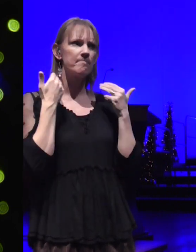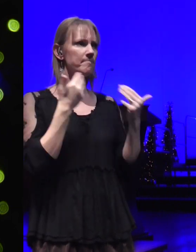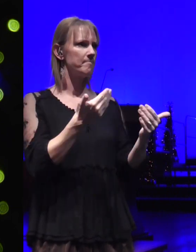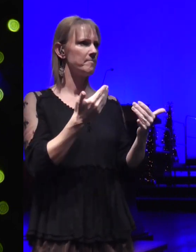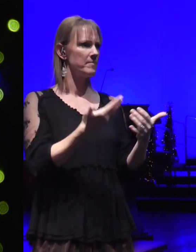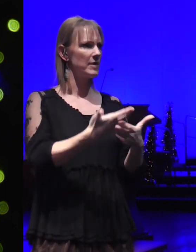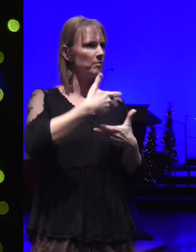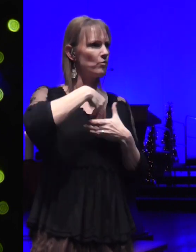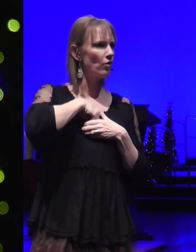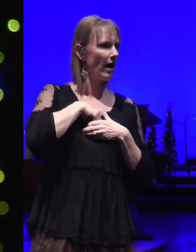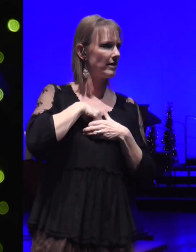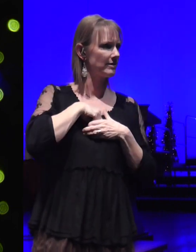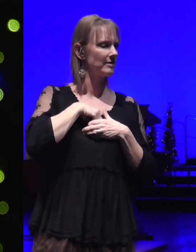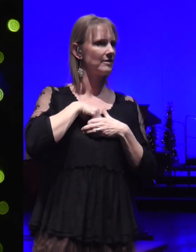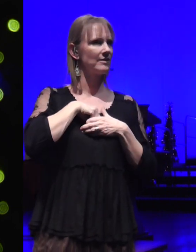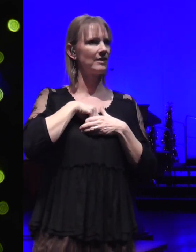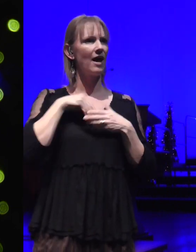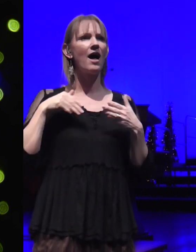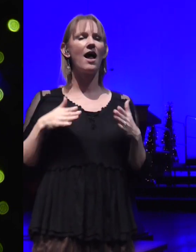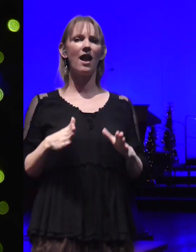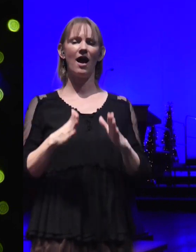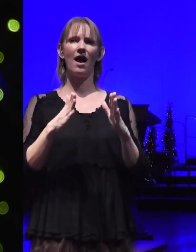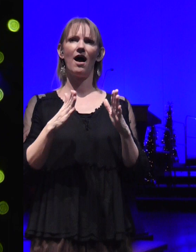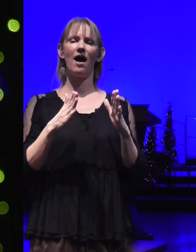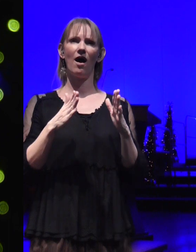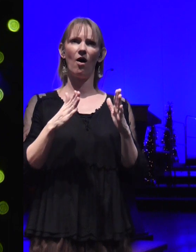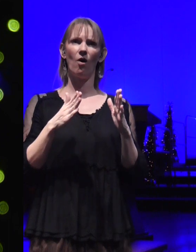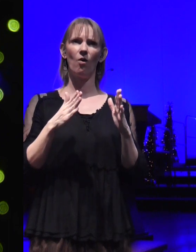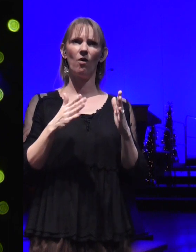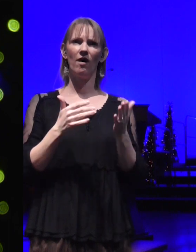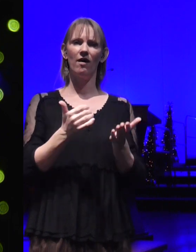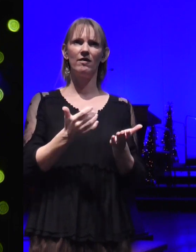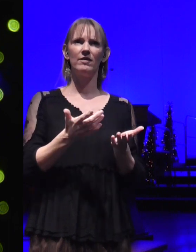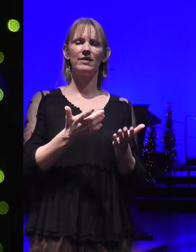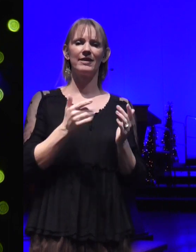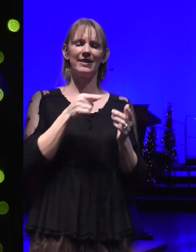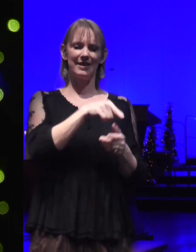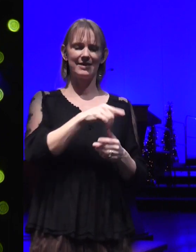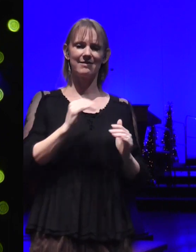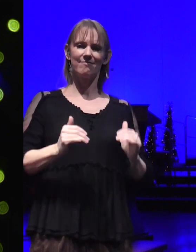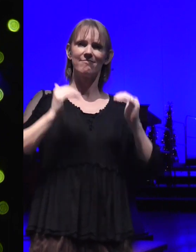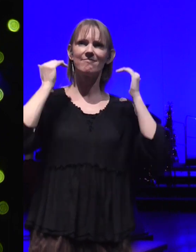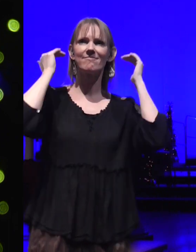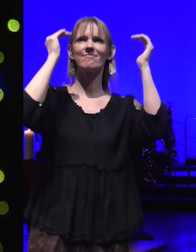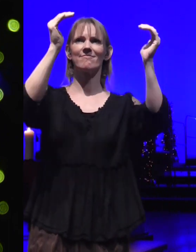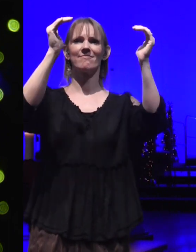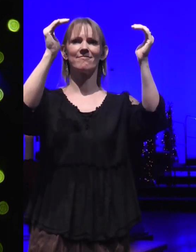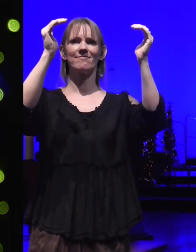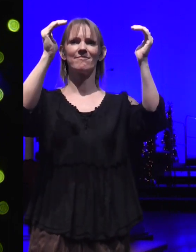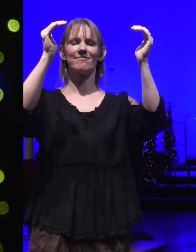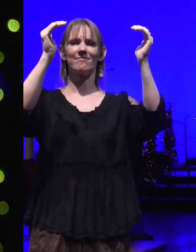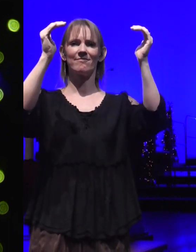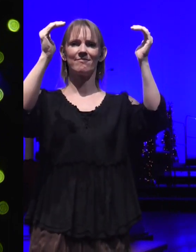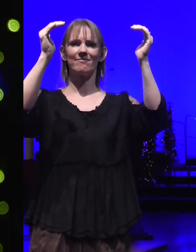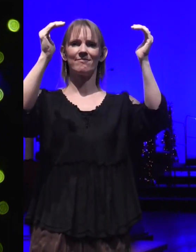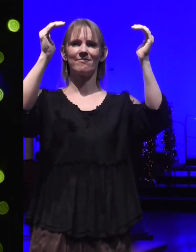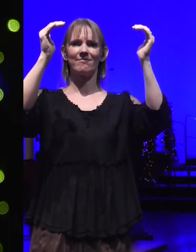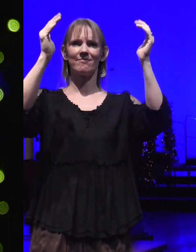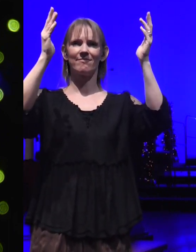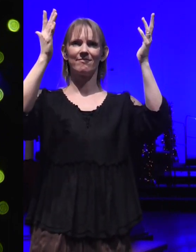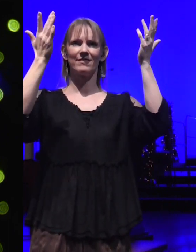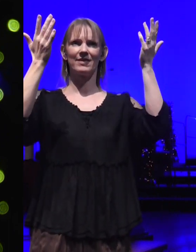Embrace. Let this take you, let this transcendent within take you beyond the